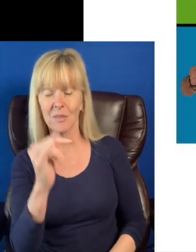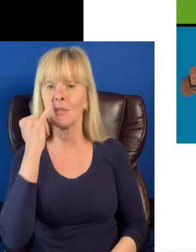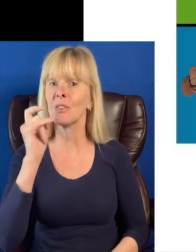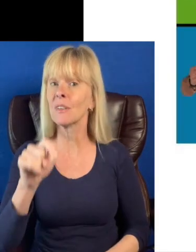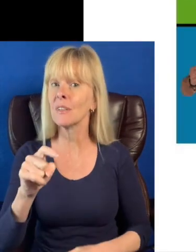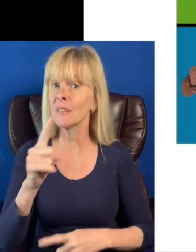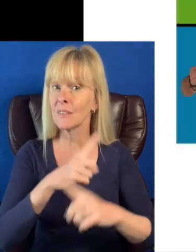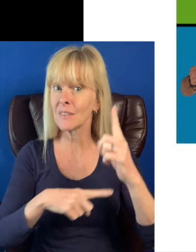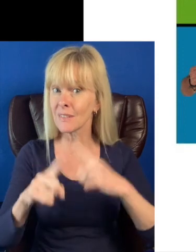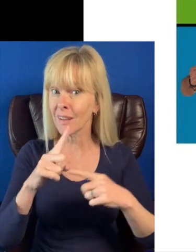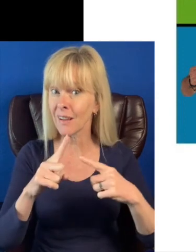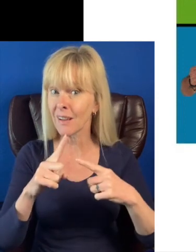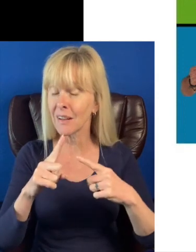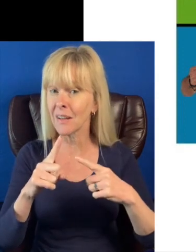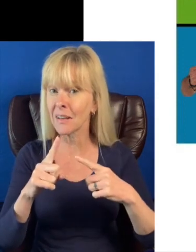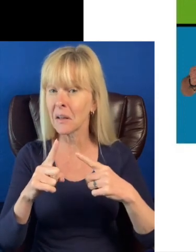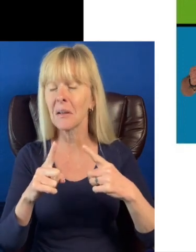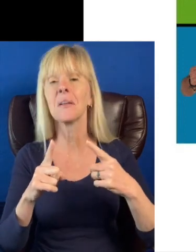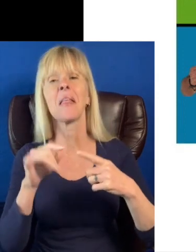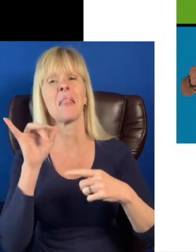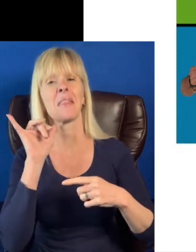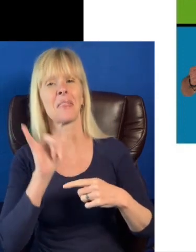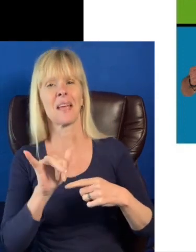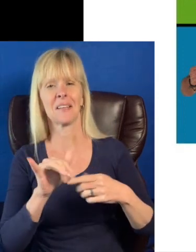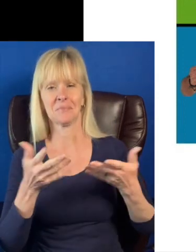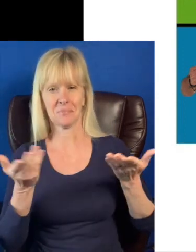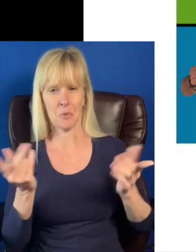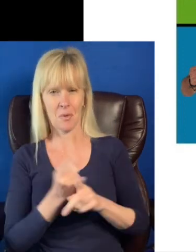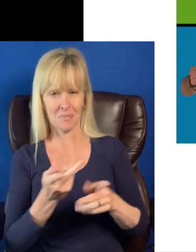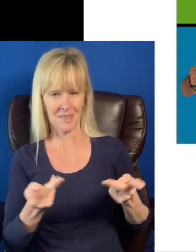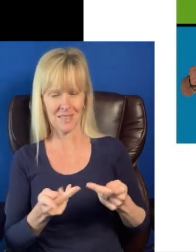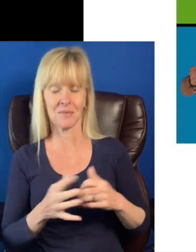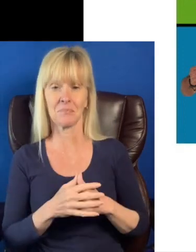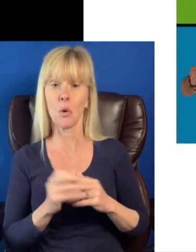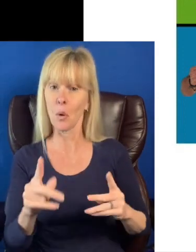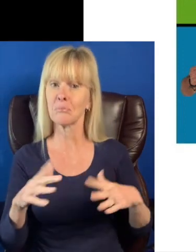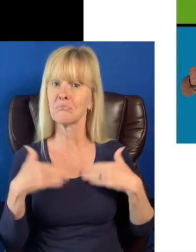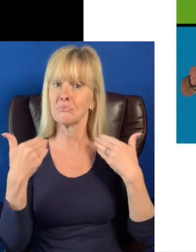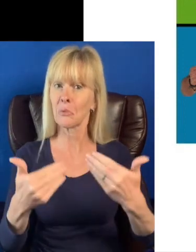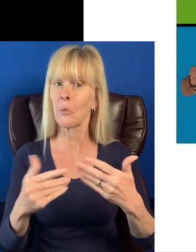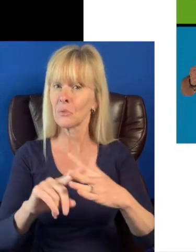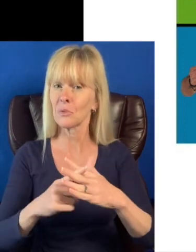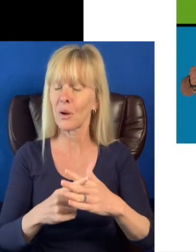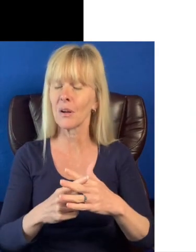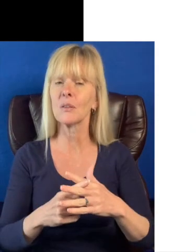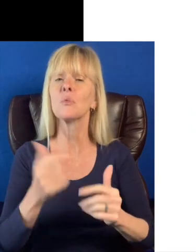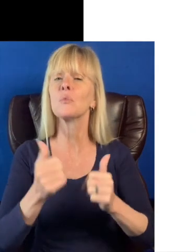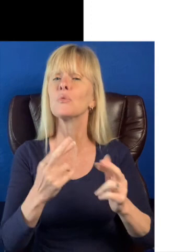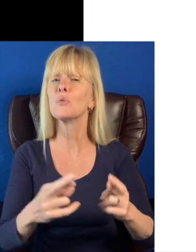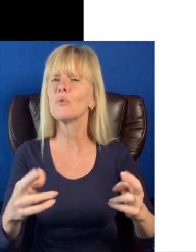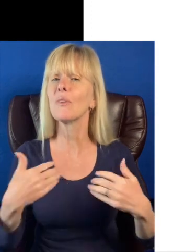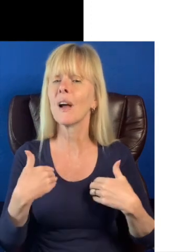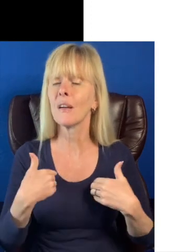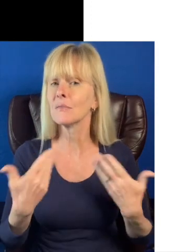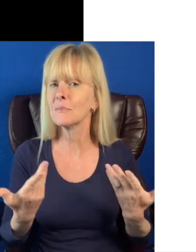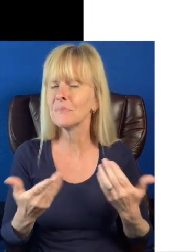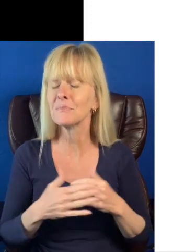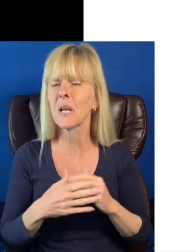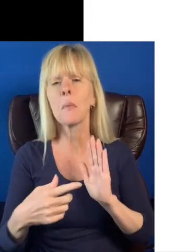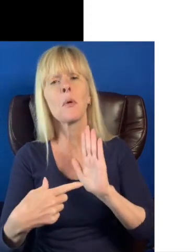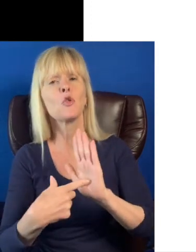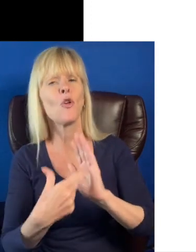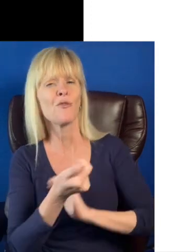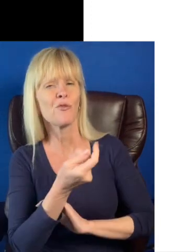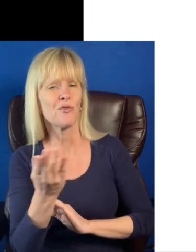for you. So if you need sign language, this is the spot for you. Okay, let's get started. So what resources do